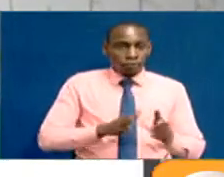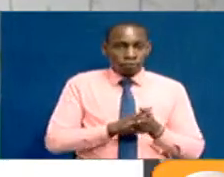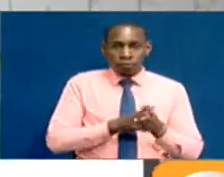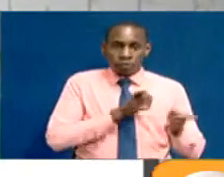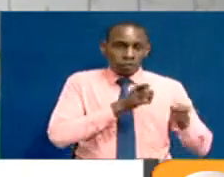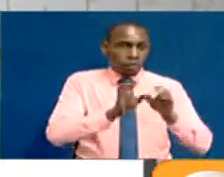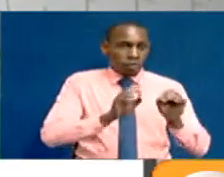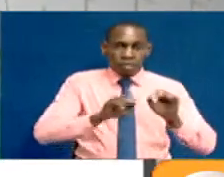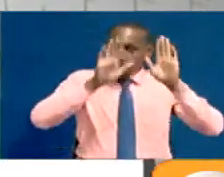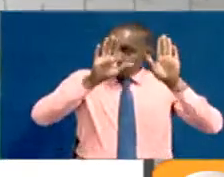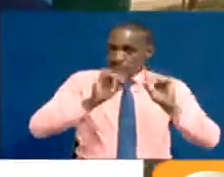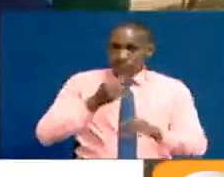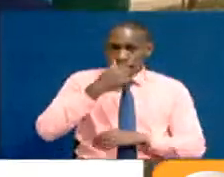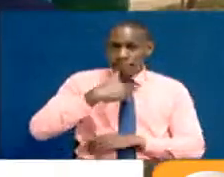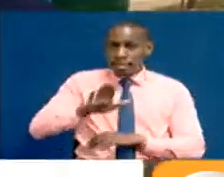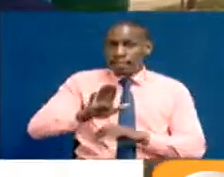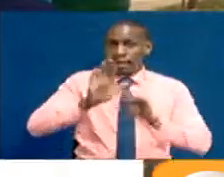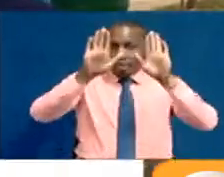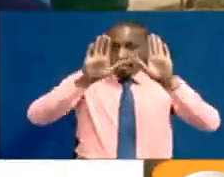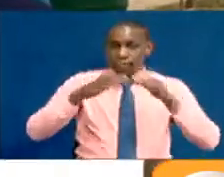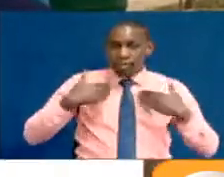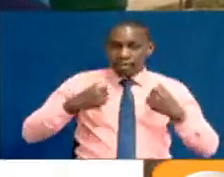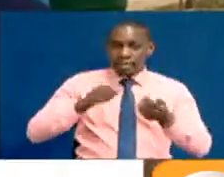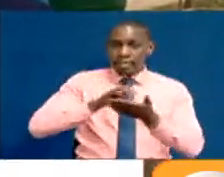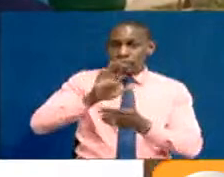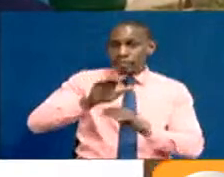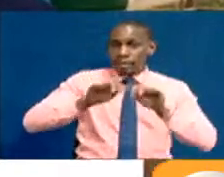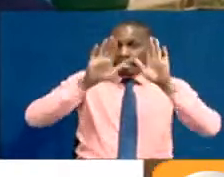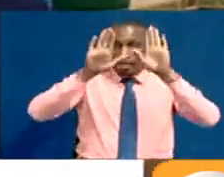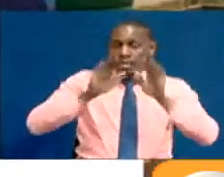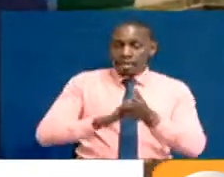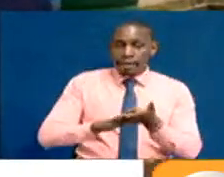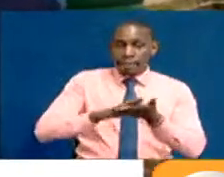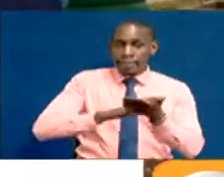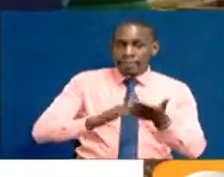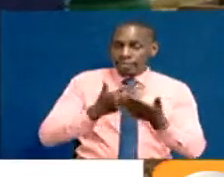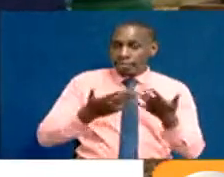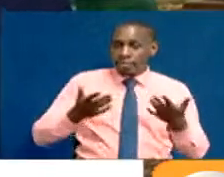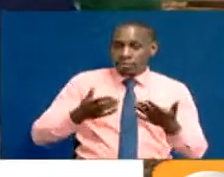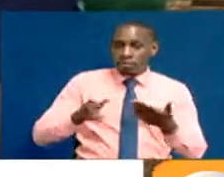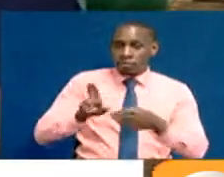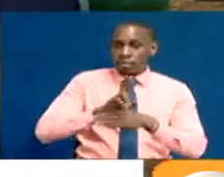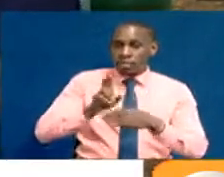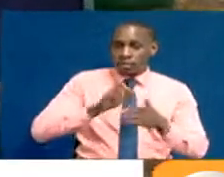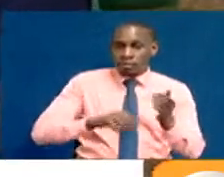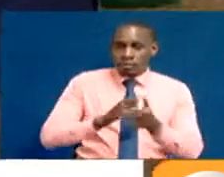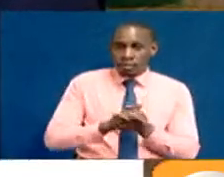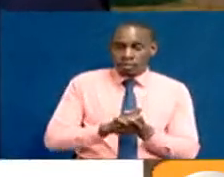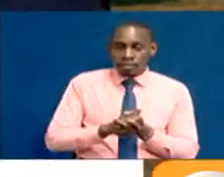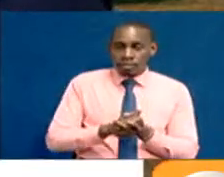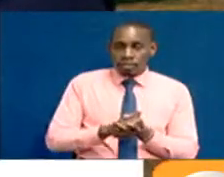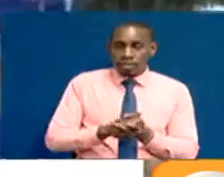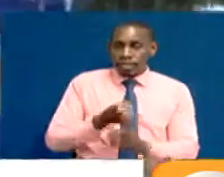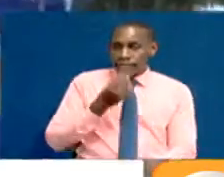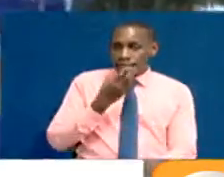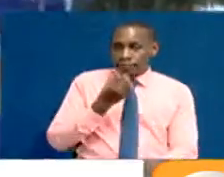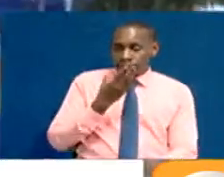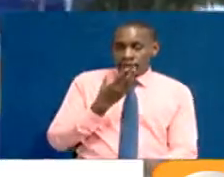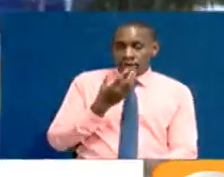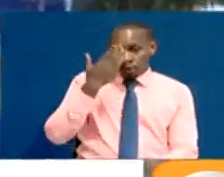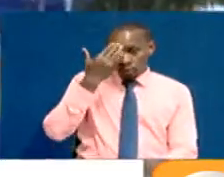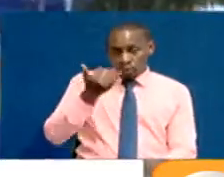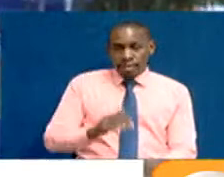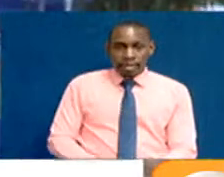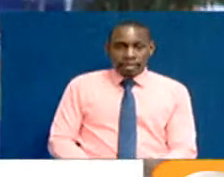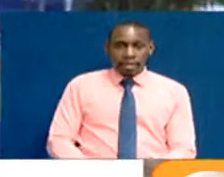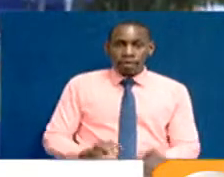persuasions, your age, your health status. The basic raw material we use is gluten-free flour, because as